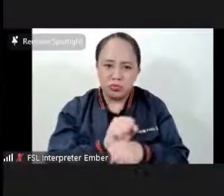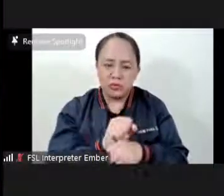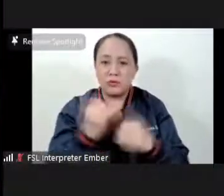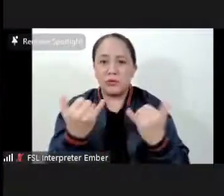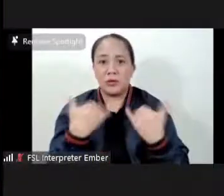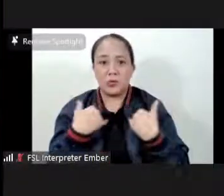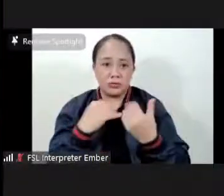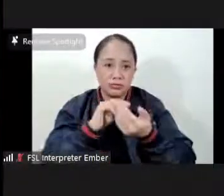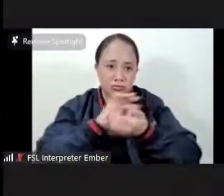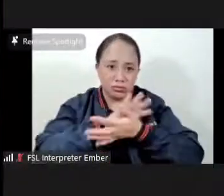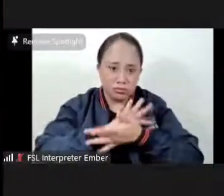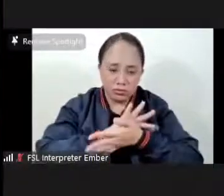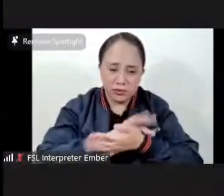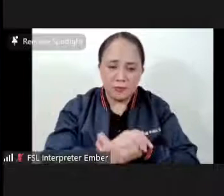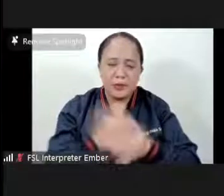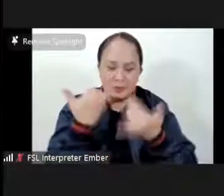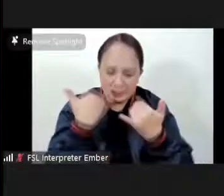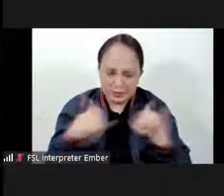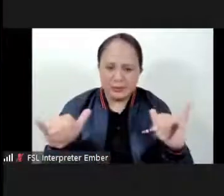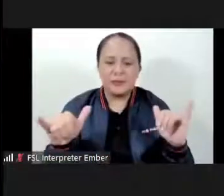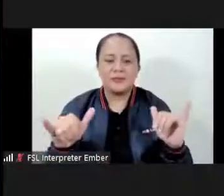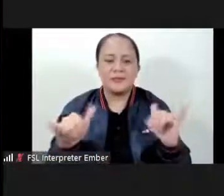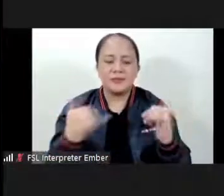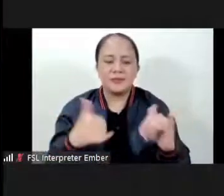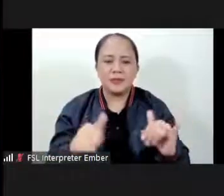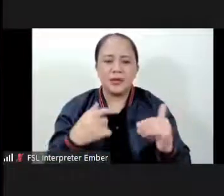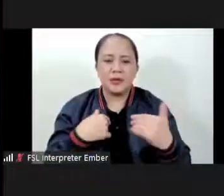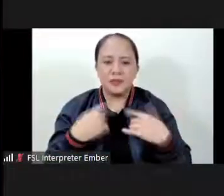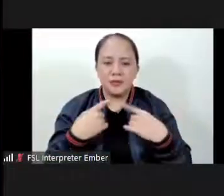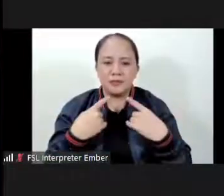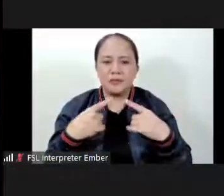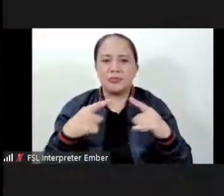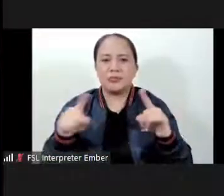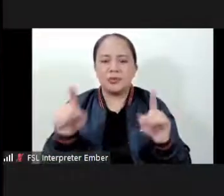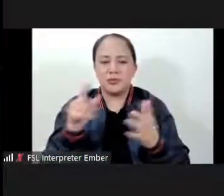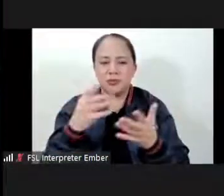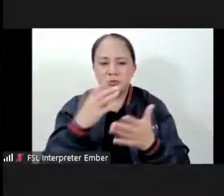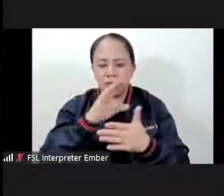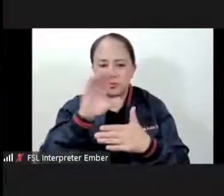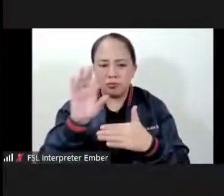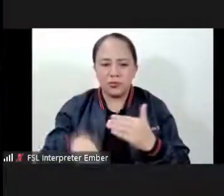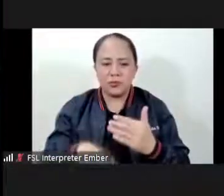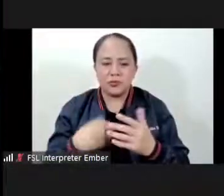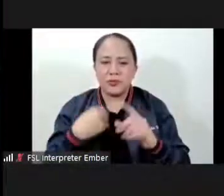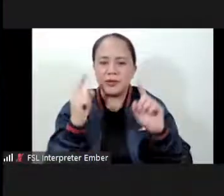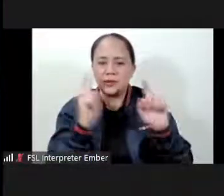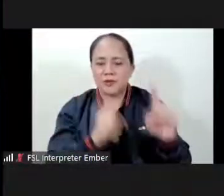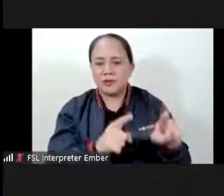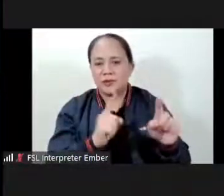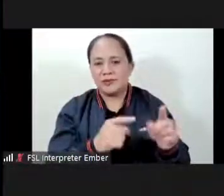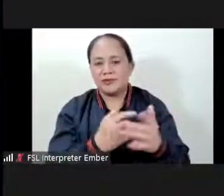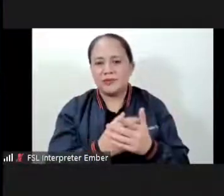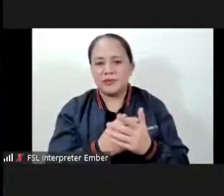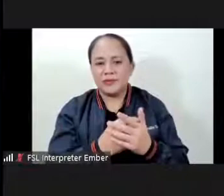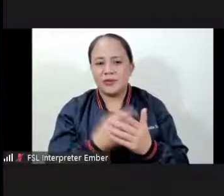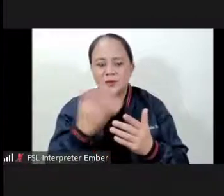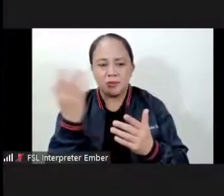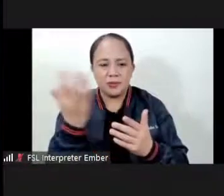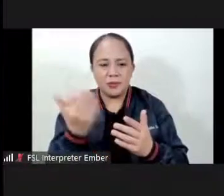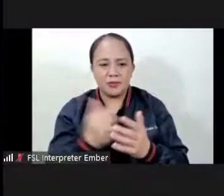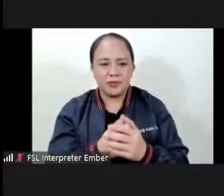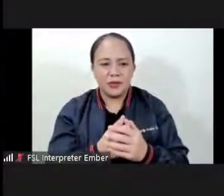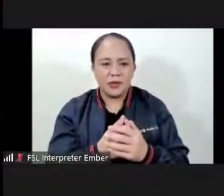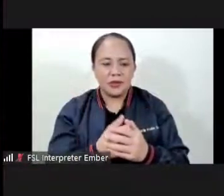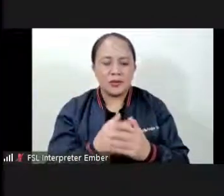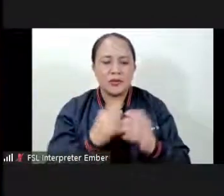pandemic, but still managed to request and in order to attend the synchronous and able to answer